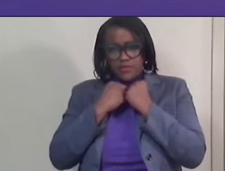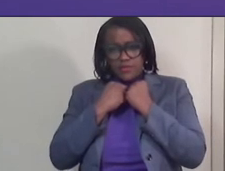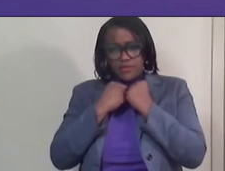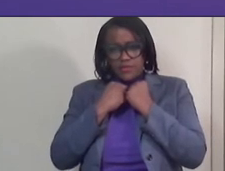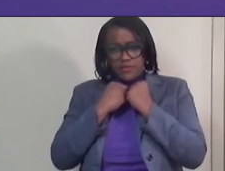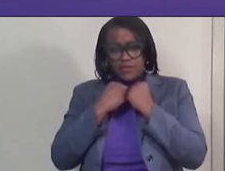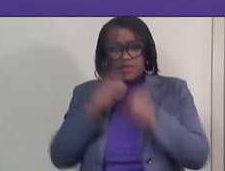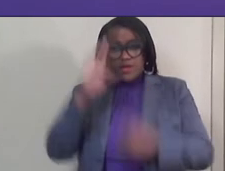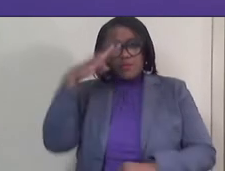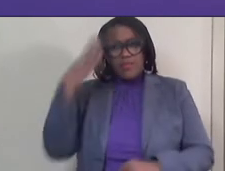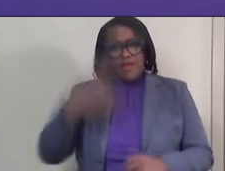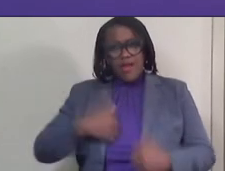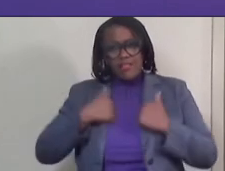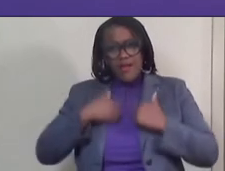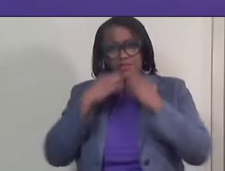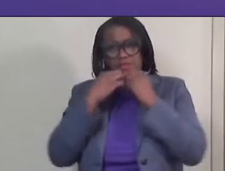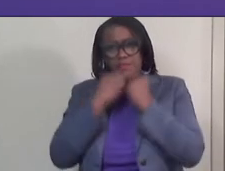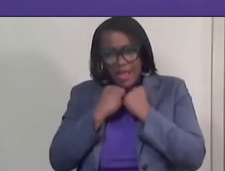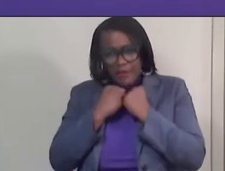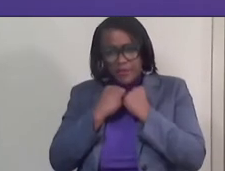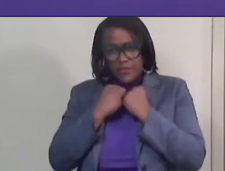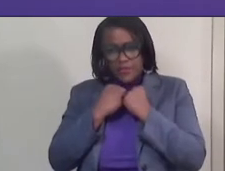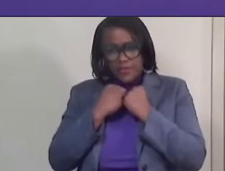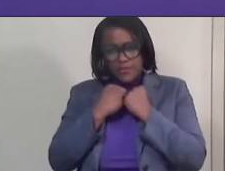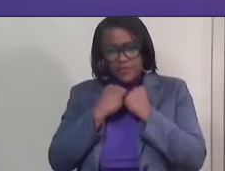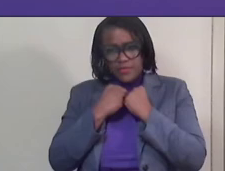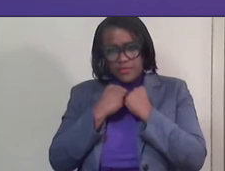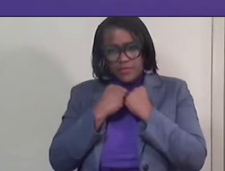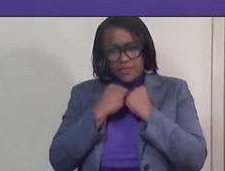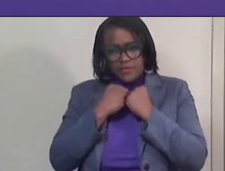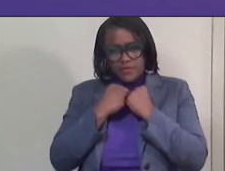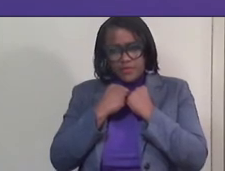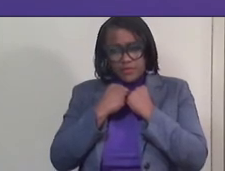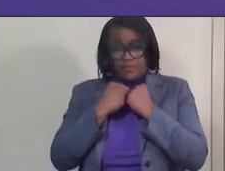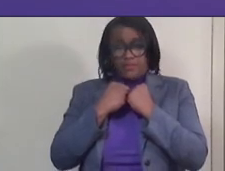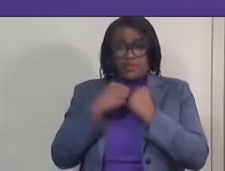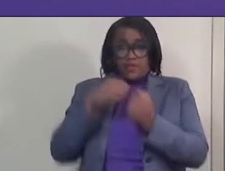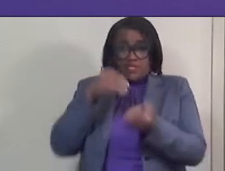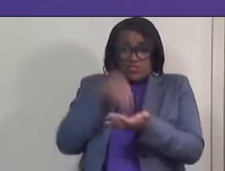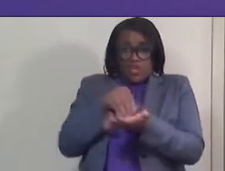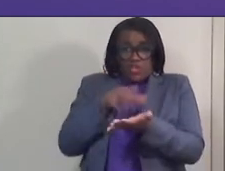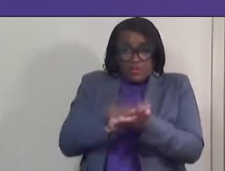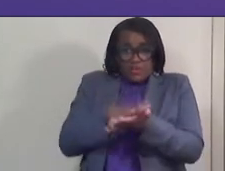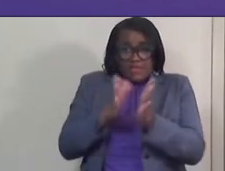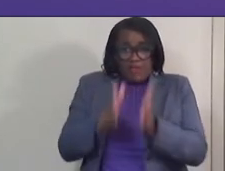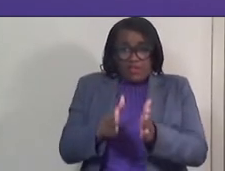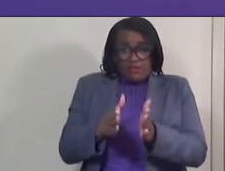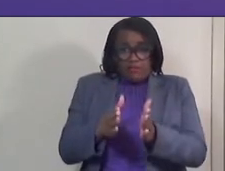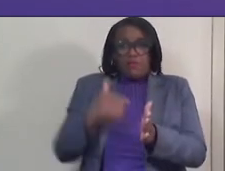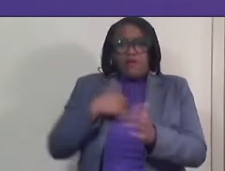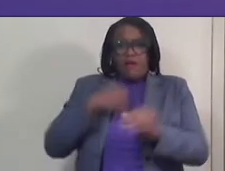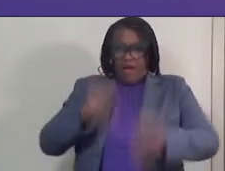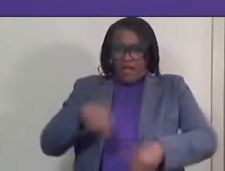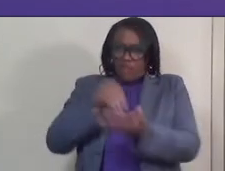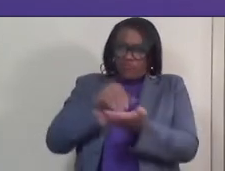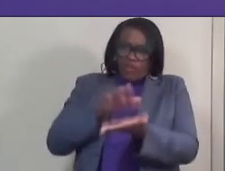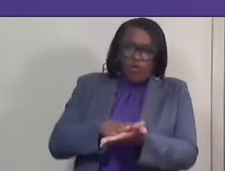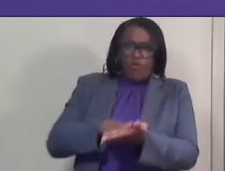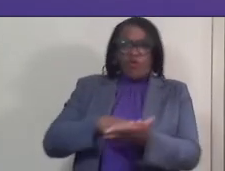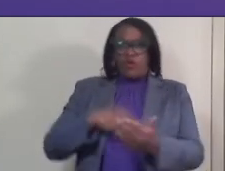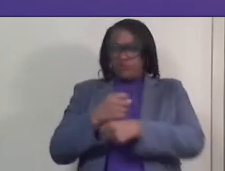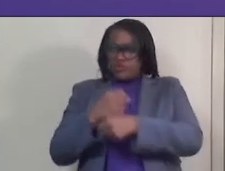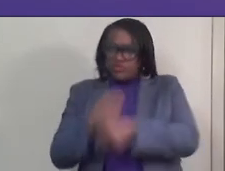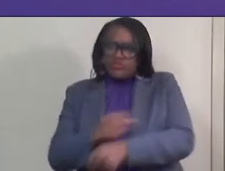Black lives matter. As a documentarian, I can record and produce